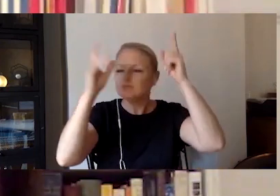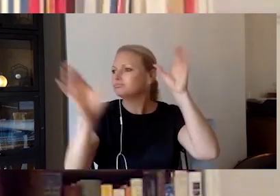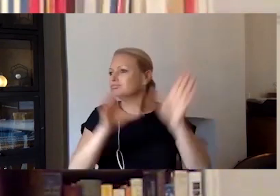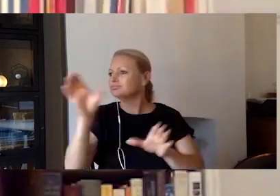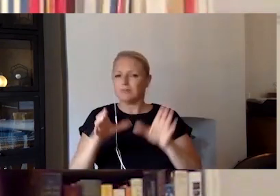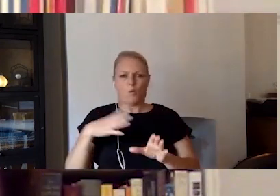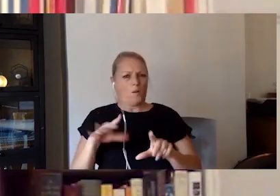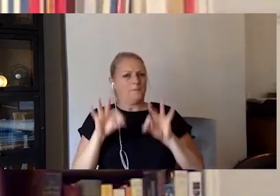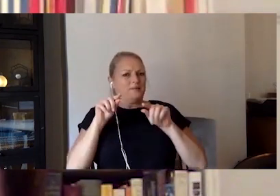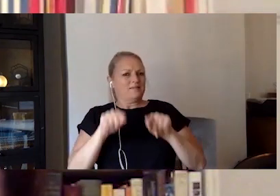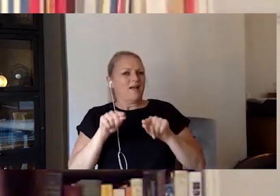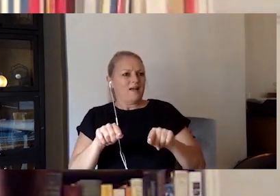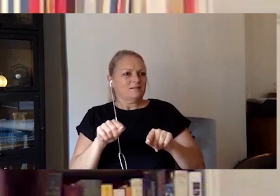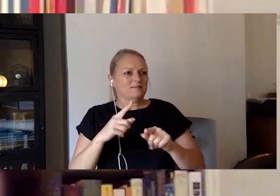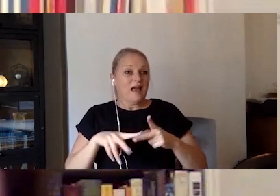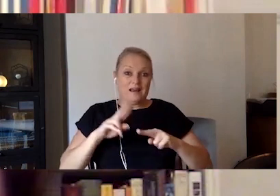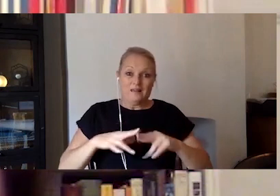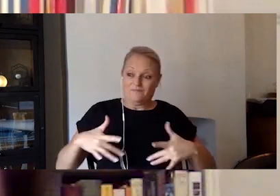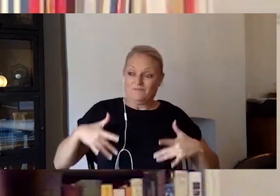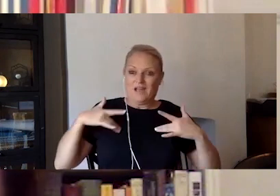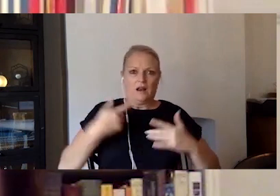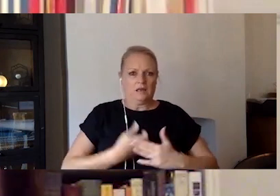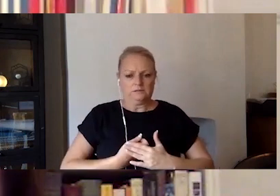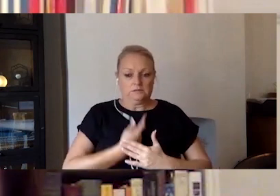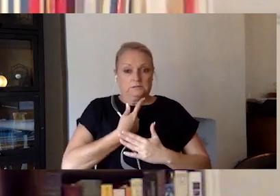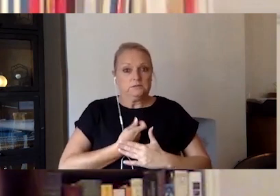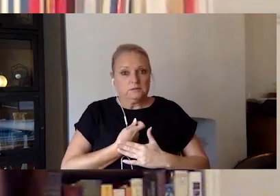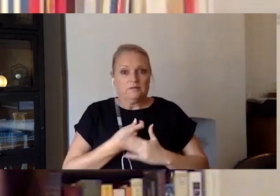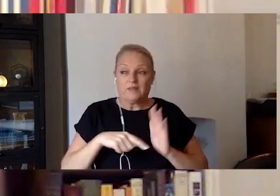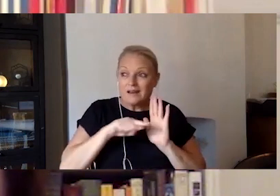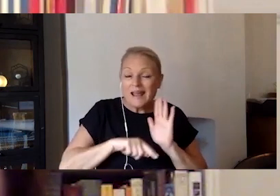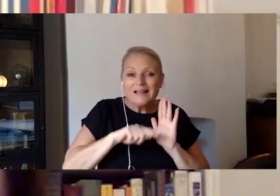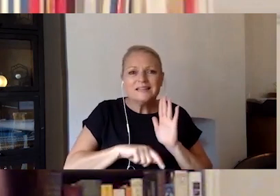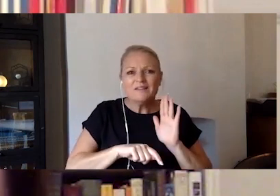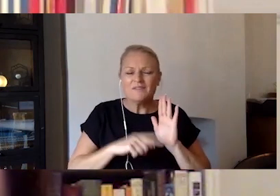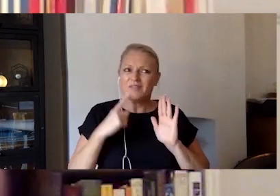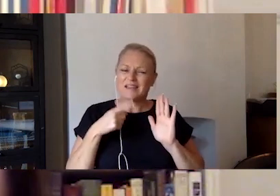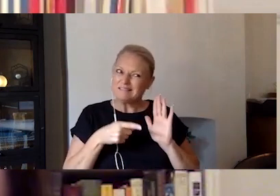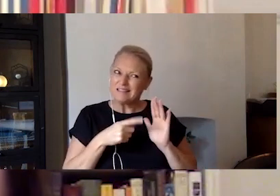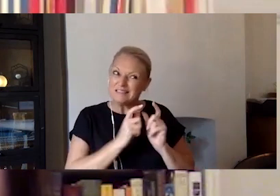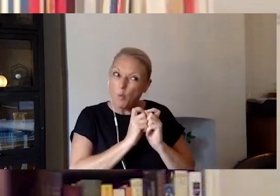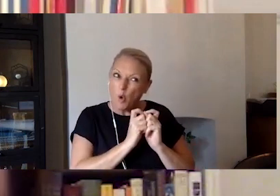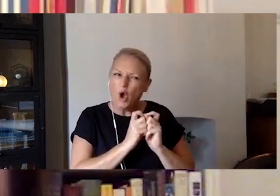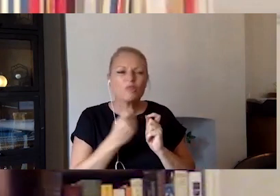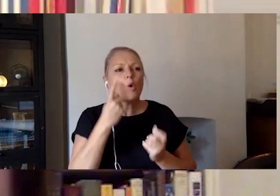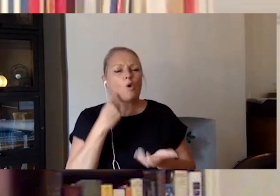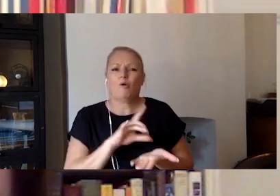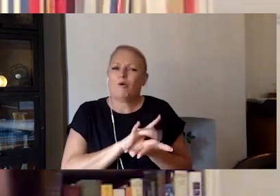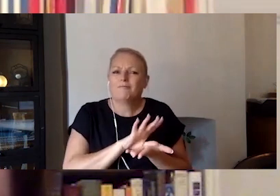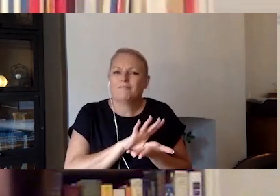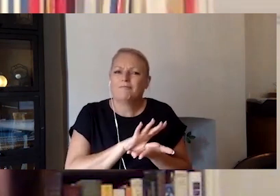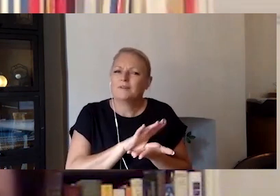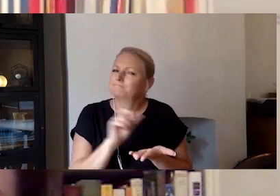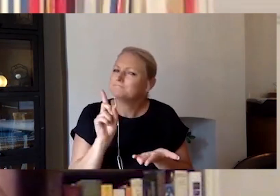challenging feelings for you, and ask, is that constructive for me, or is that serving the desired outcome that I have in mind with